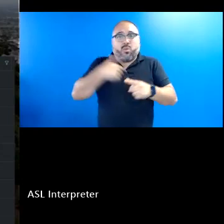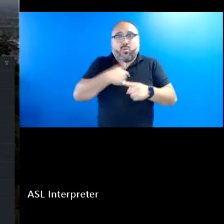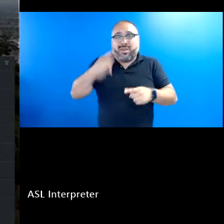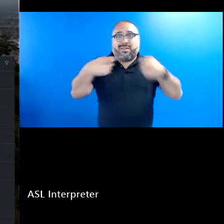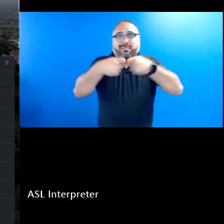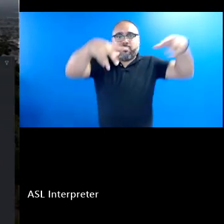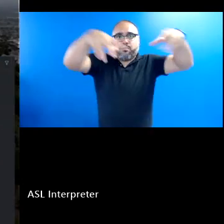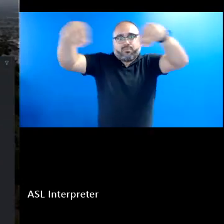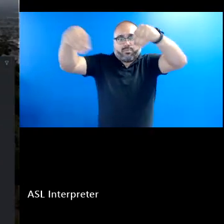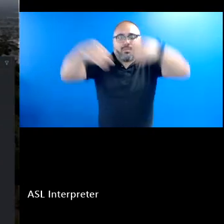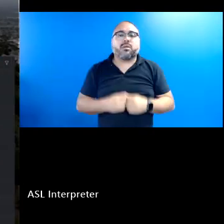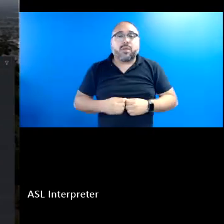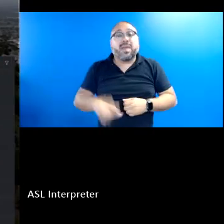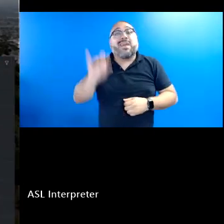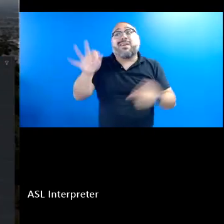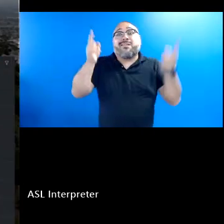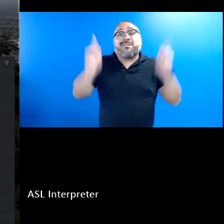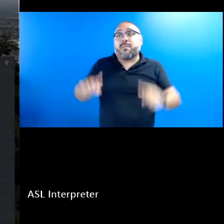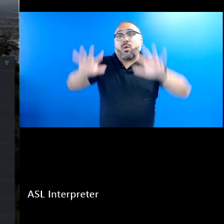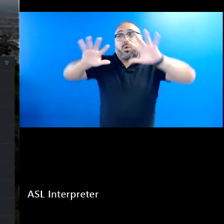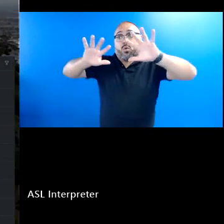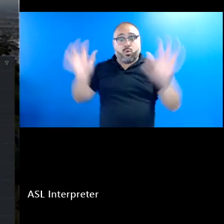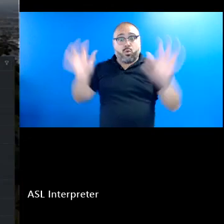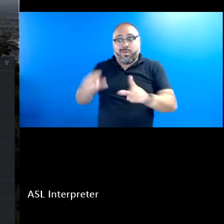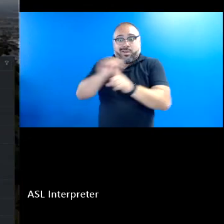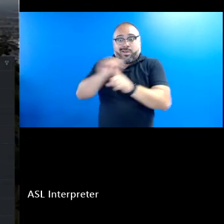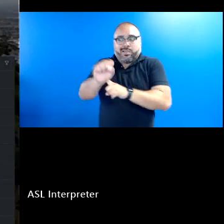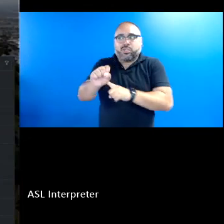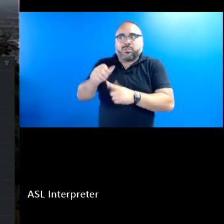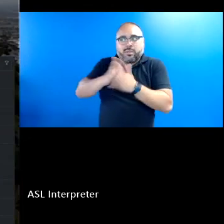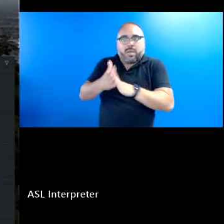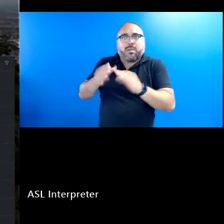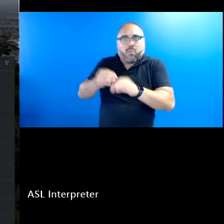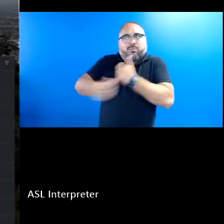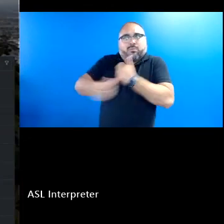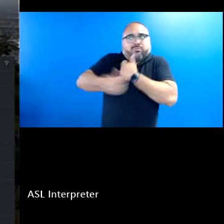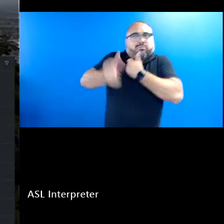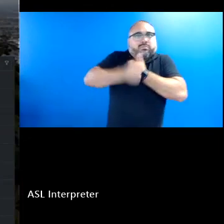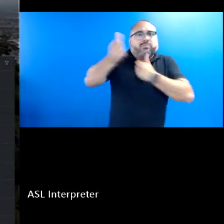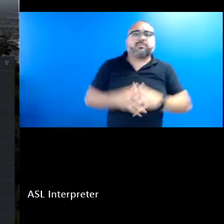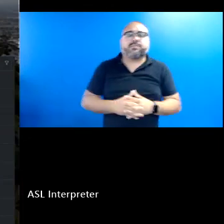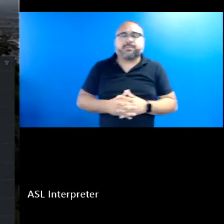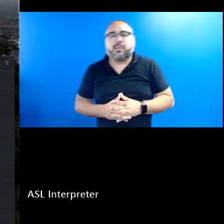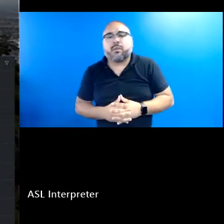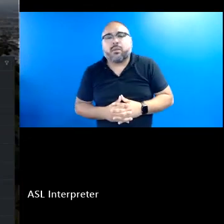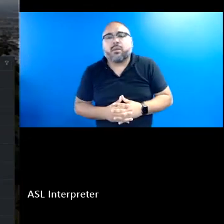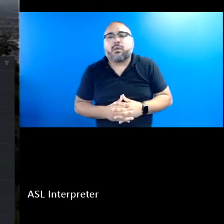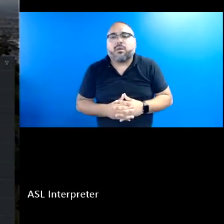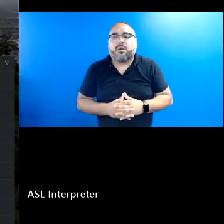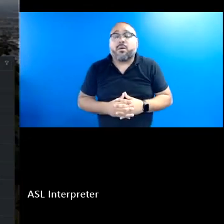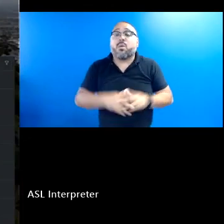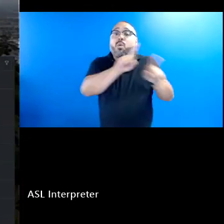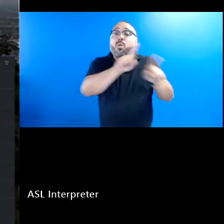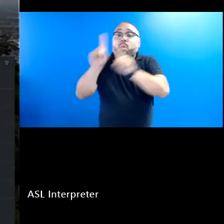conditions approaching levels of concern. Now, we also have our forecasts